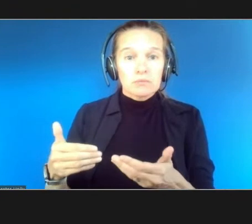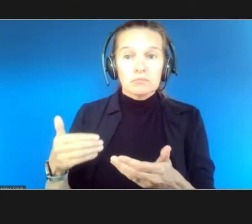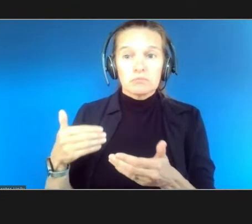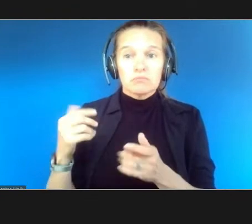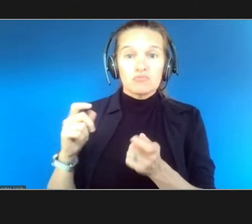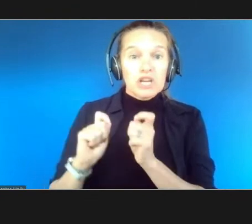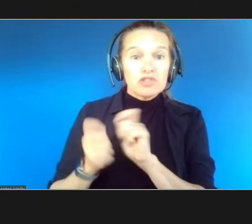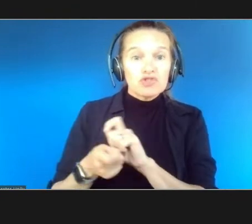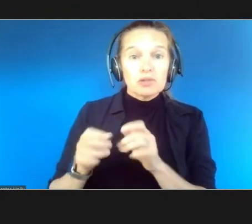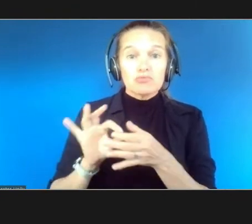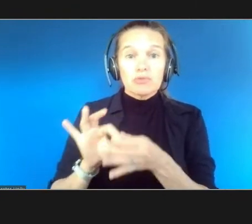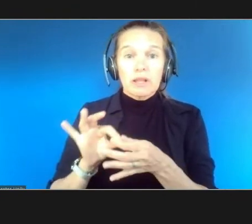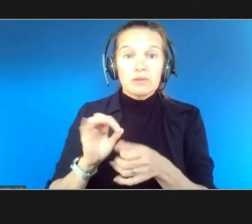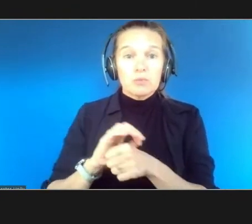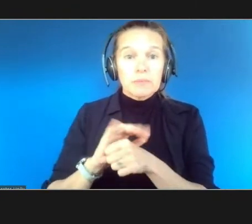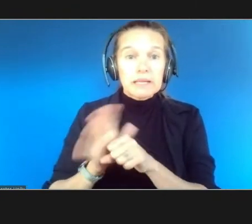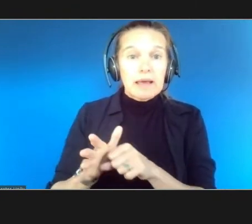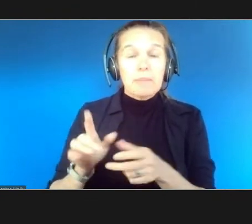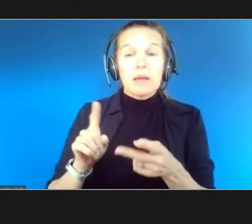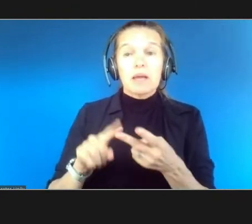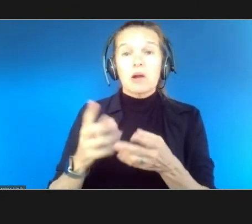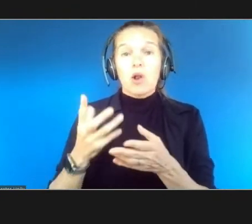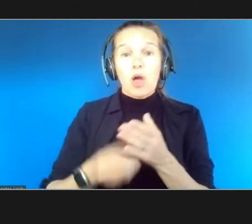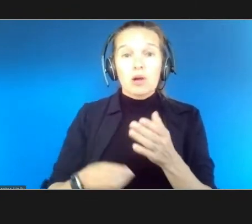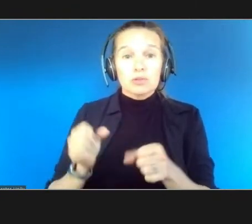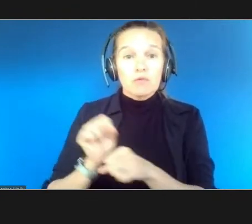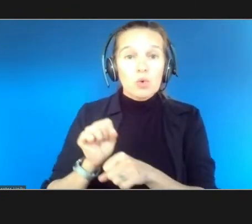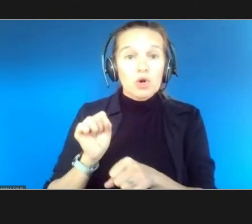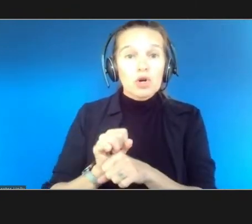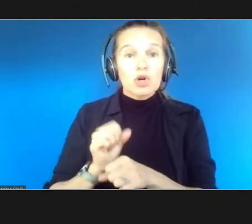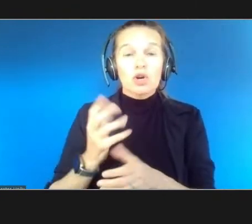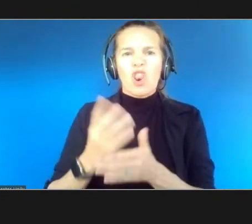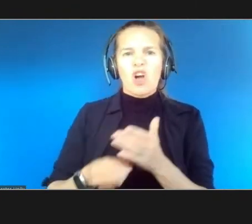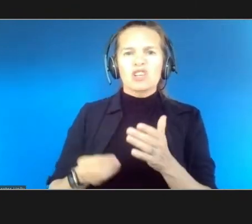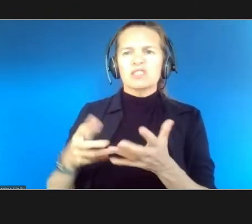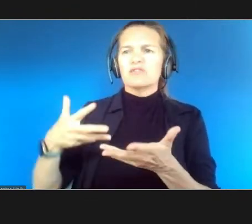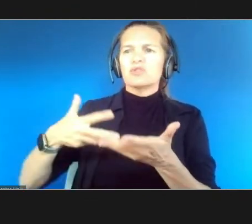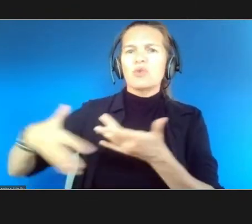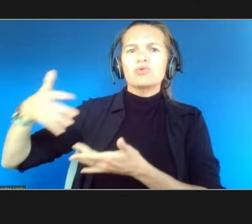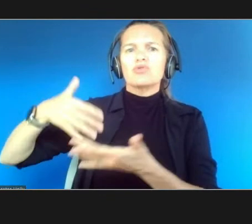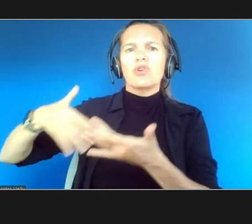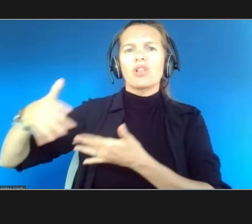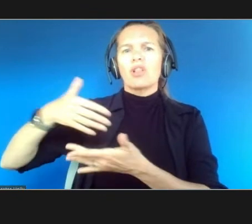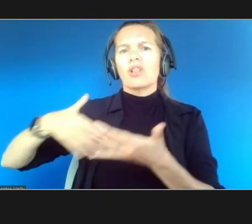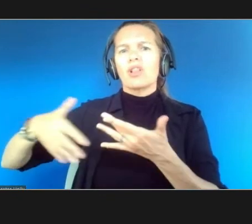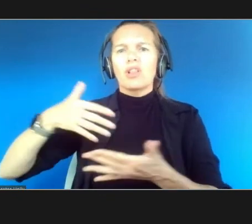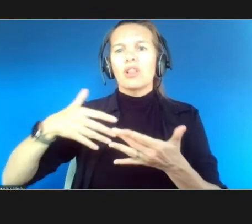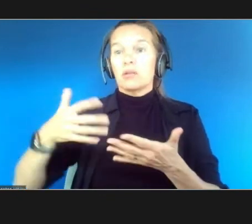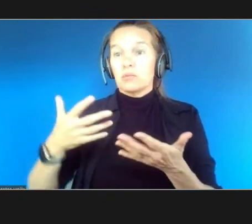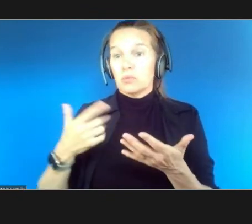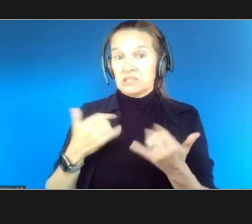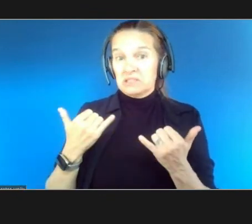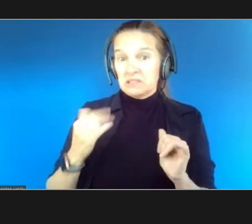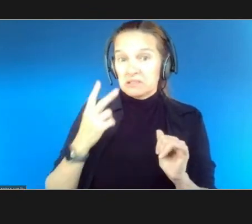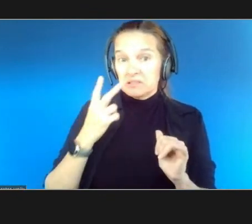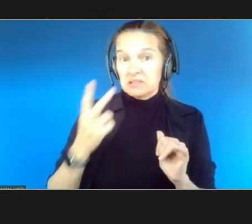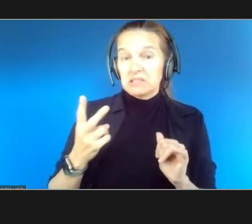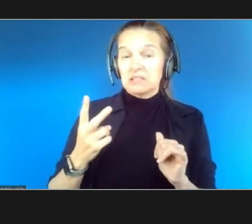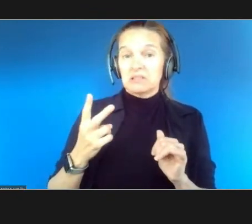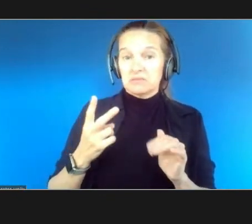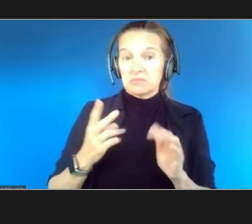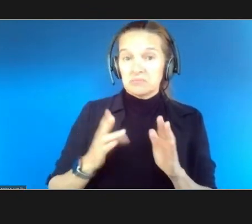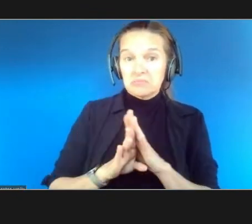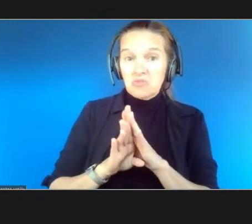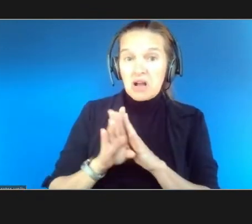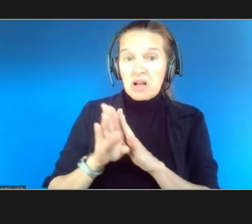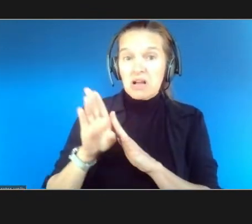to the pandemic, loss of work, loss of social interaction, and so on? Are we still seeing a rise, and are there a lot of resources for